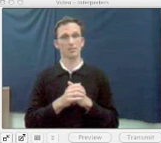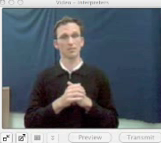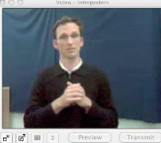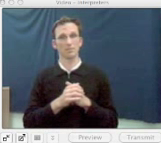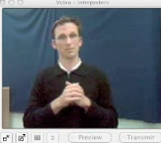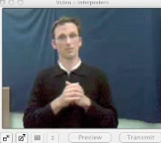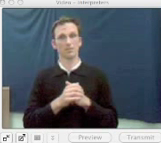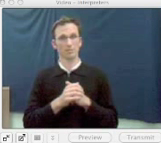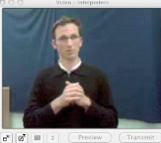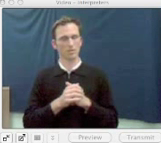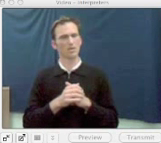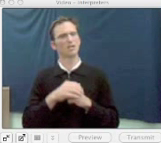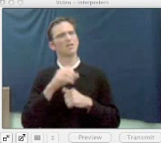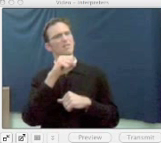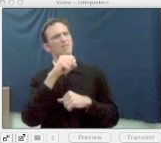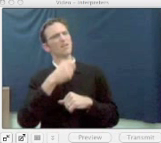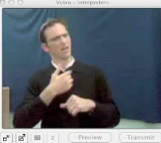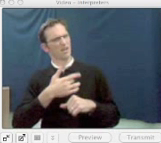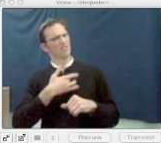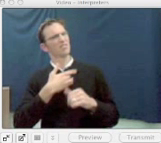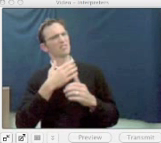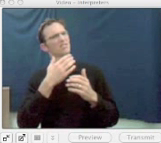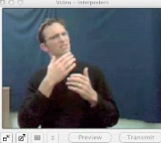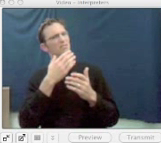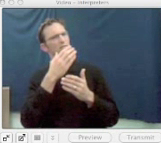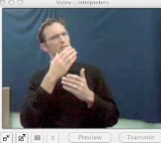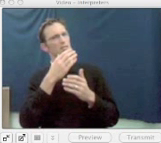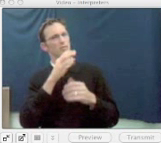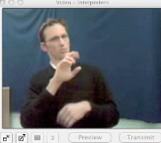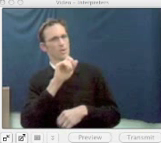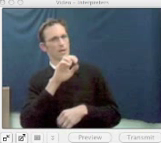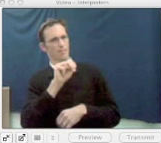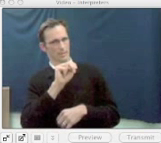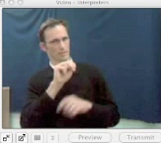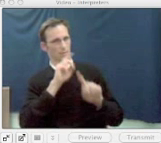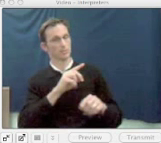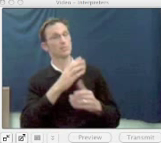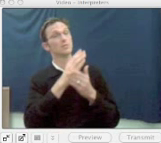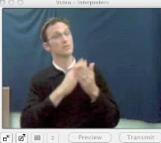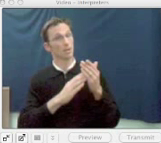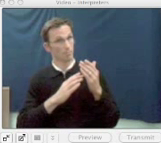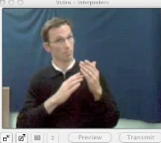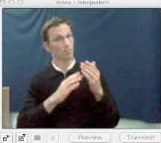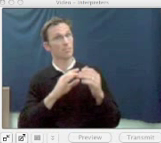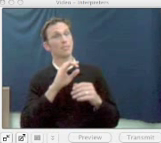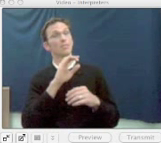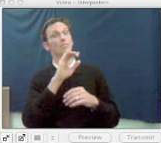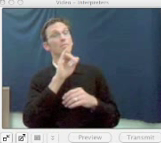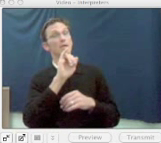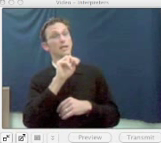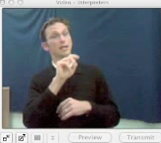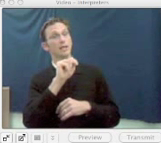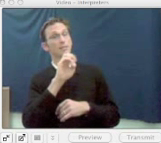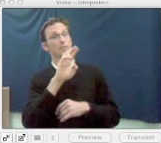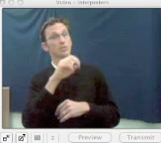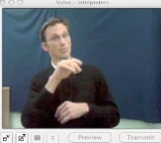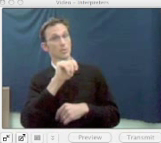Yeah, I can think of situations where some of the interpersonal aspects of it are pretty limited.